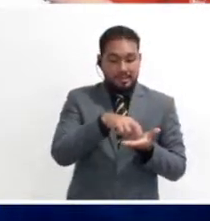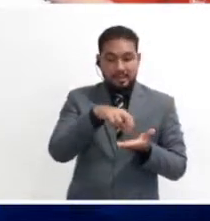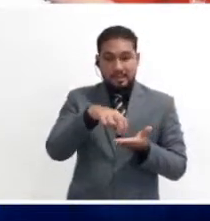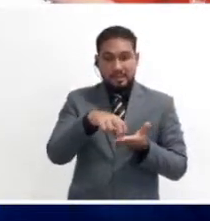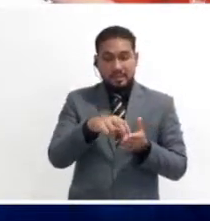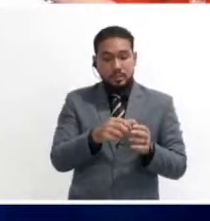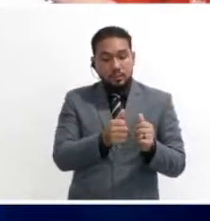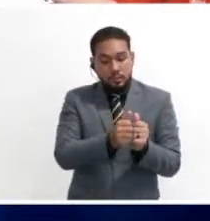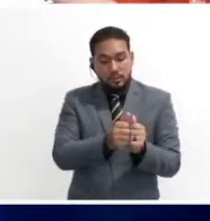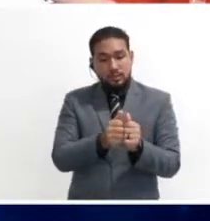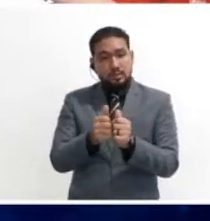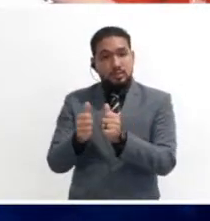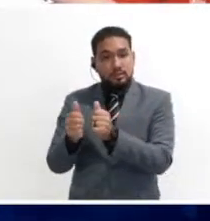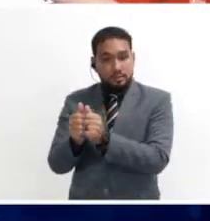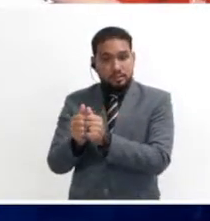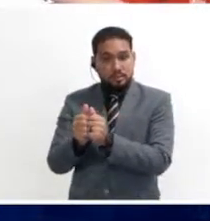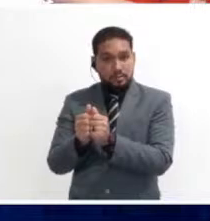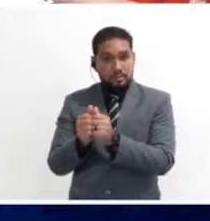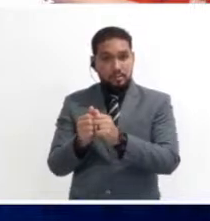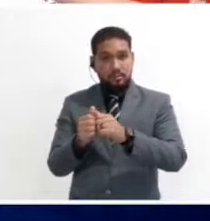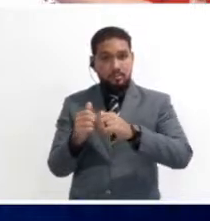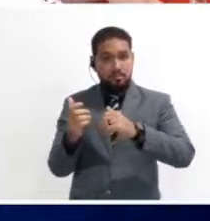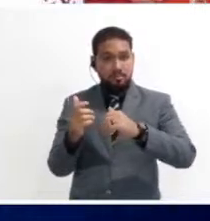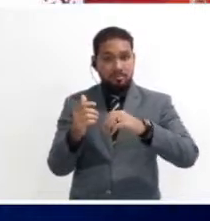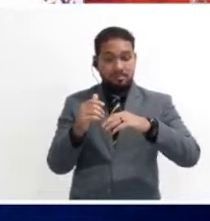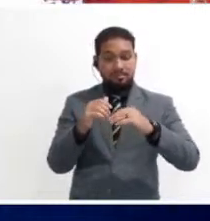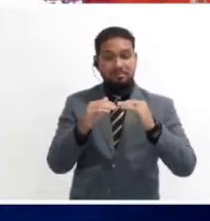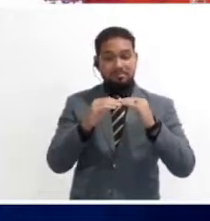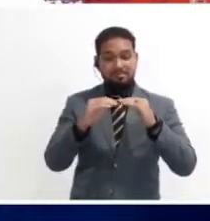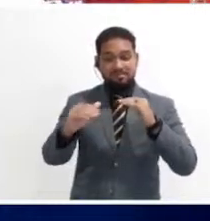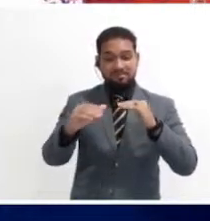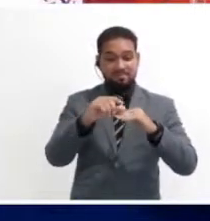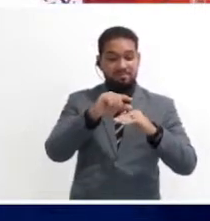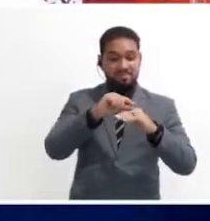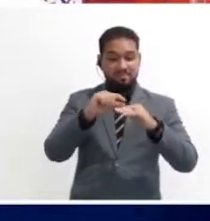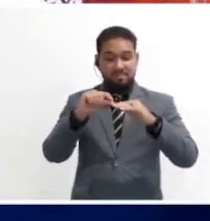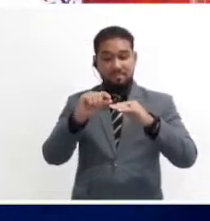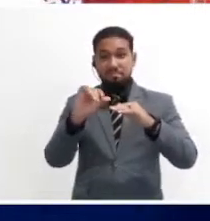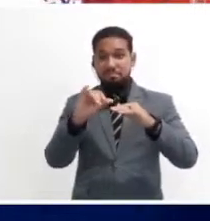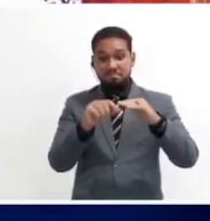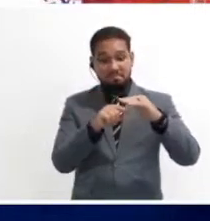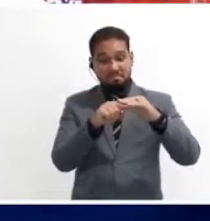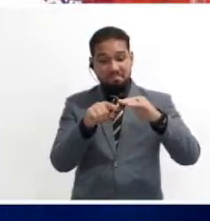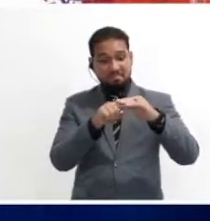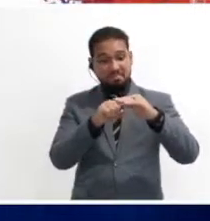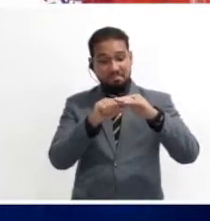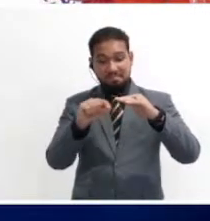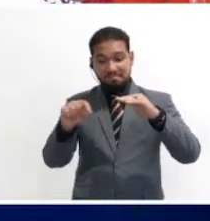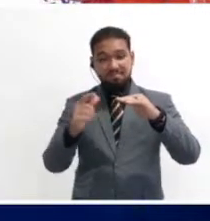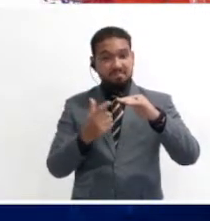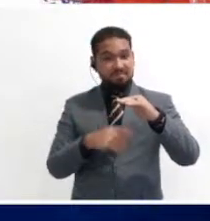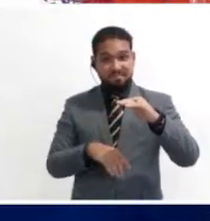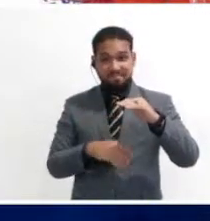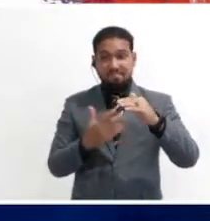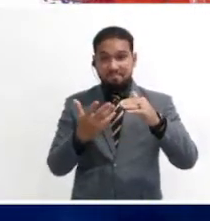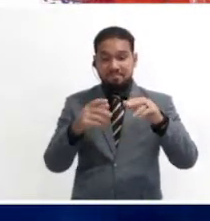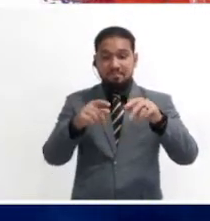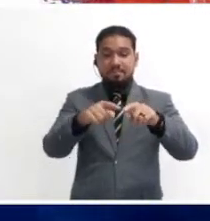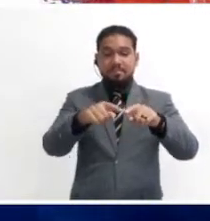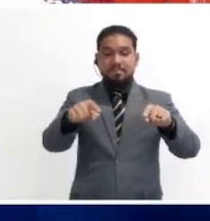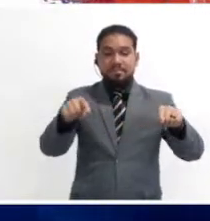side, we might want to go through a process for double-side molding, and so that has become more popular